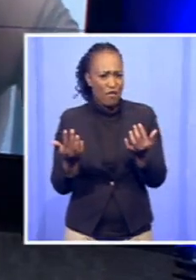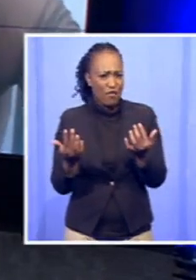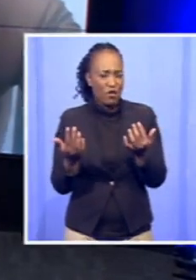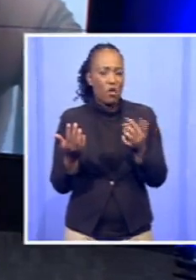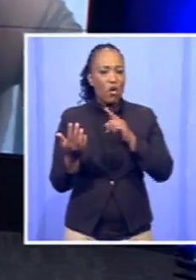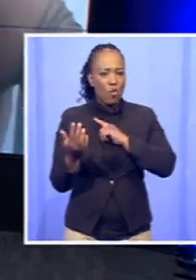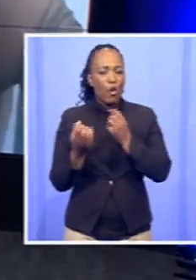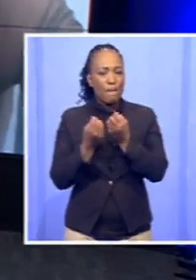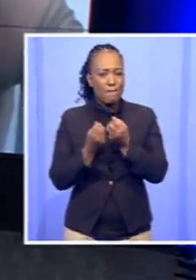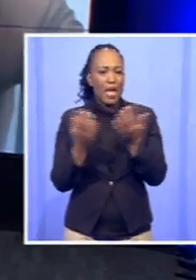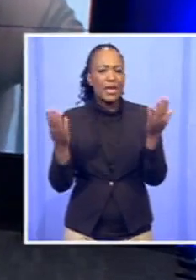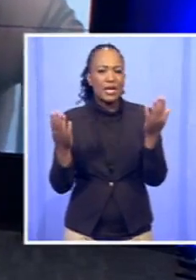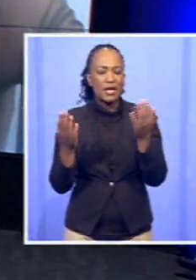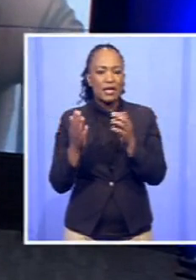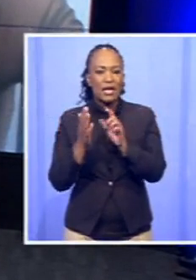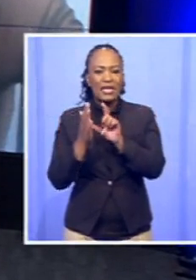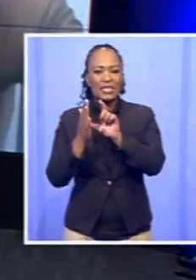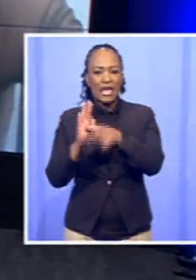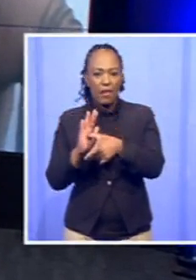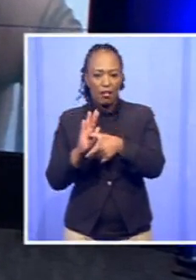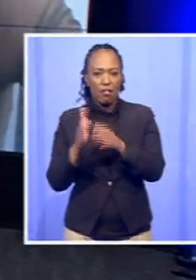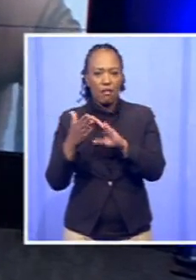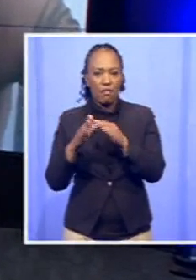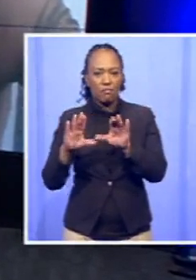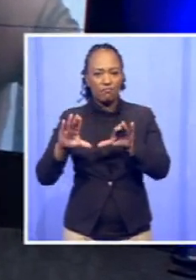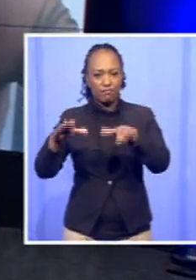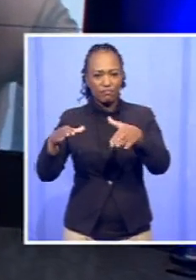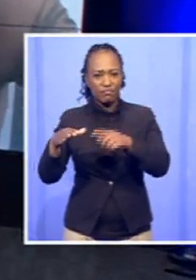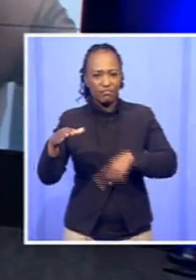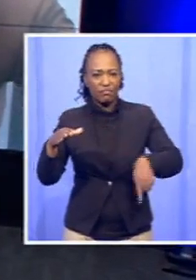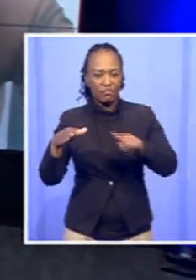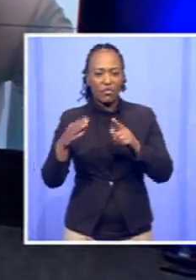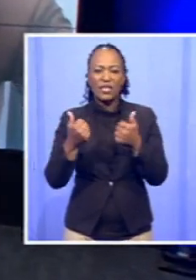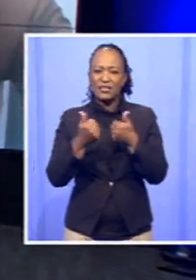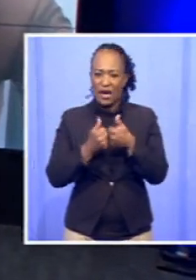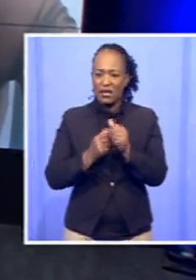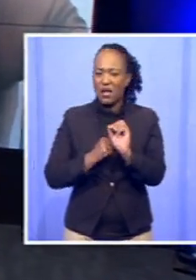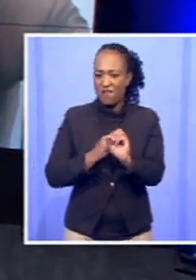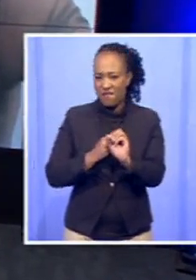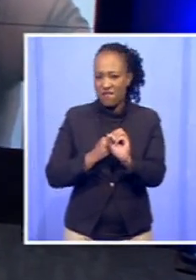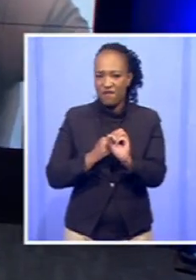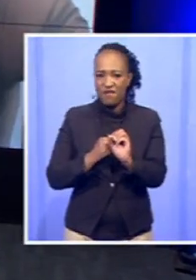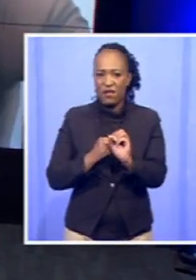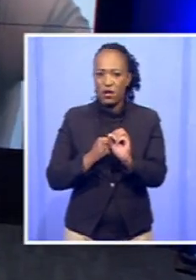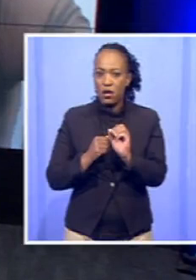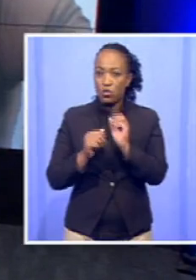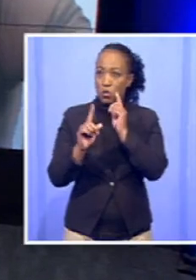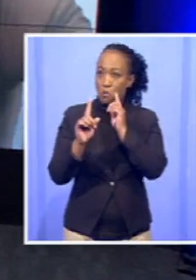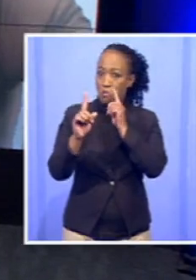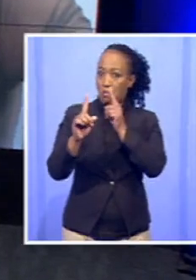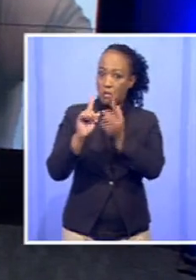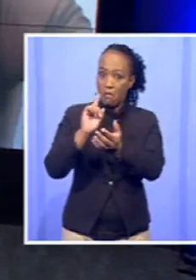lot of the disabled community in South Africa have big challenges and are not able to reach what you